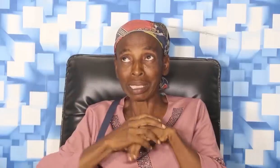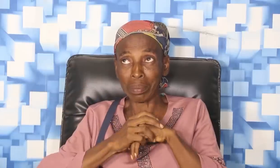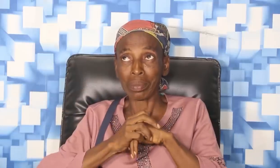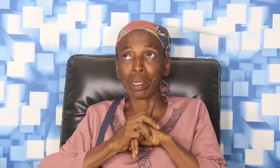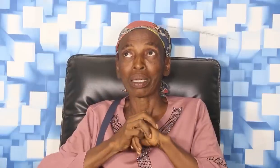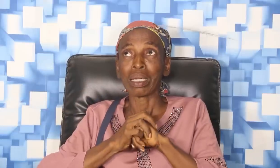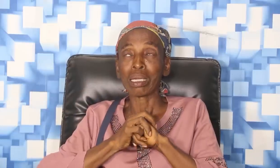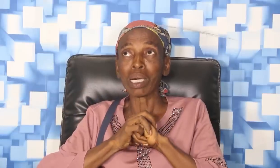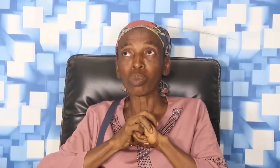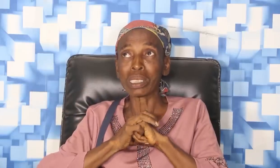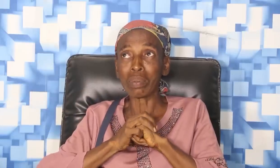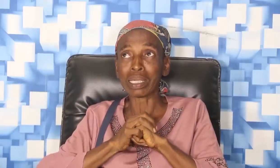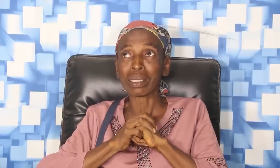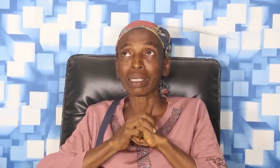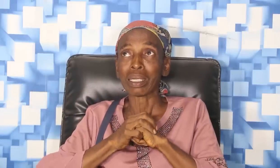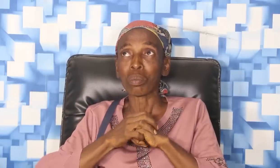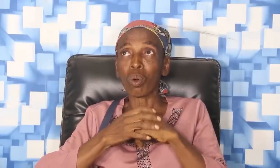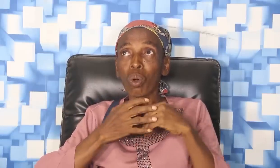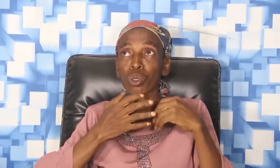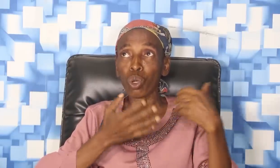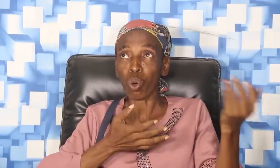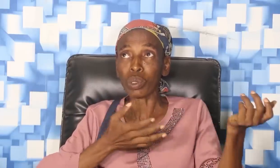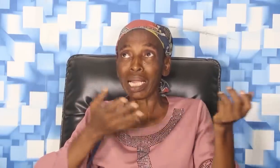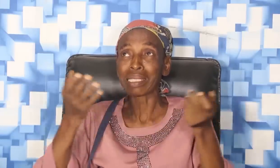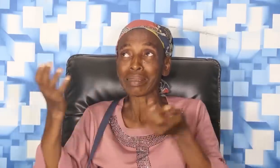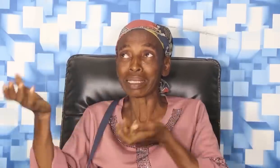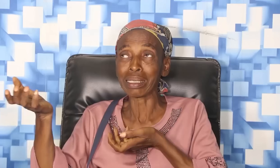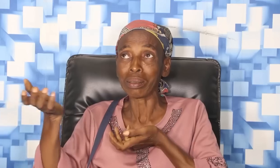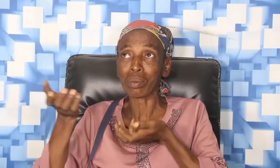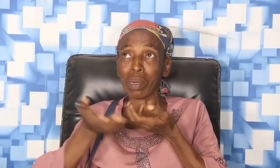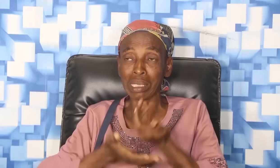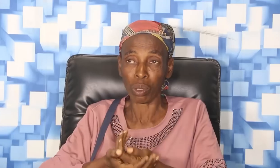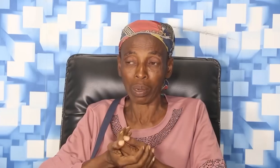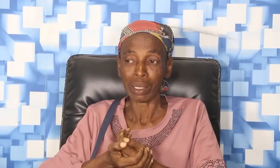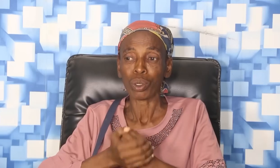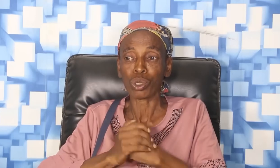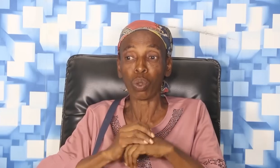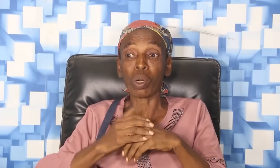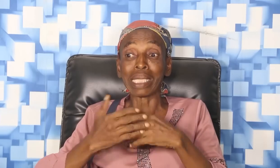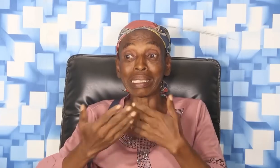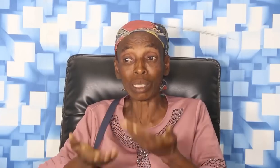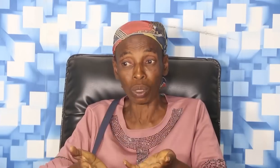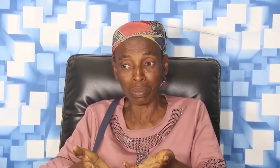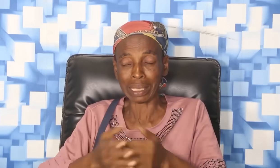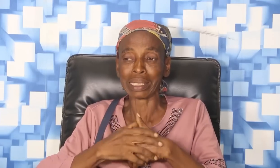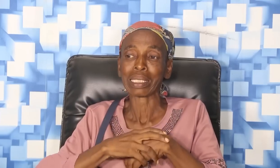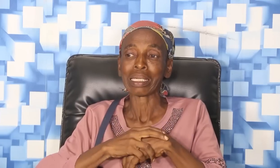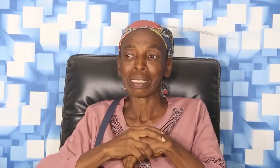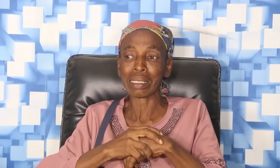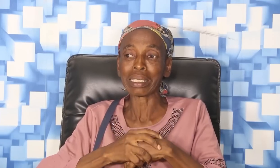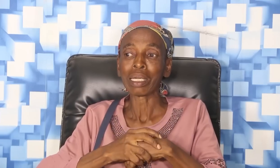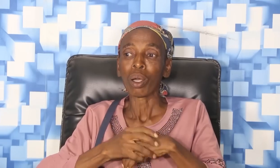the first time. Ni ba ti mo debe mo ko joko mo sara ti ri Obasebioba. Ṣugbọn won je kin ri won nigba